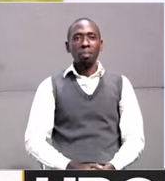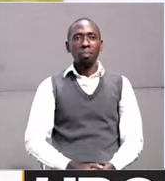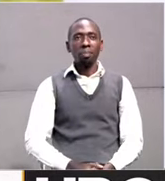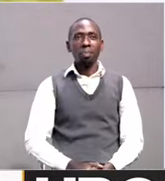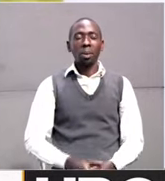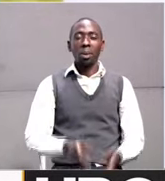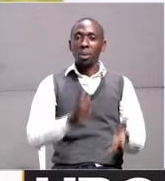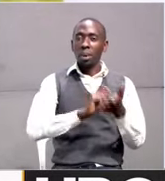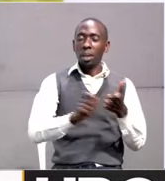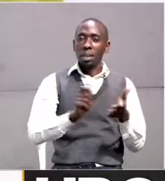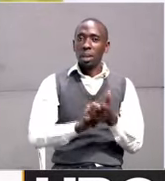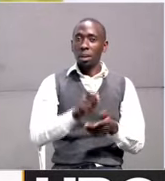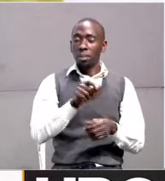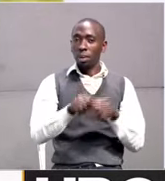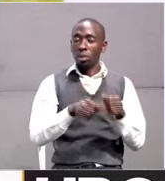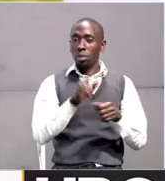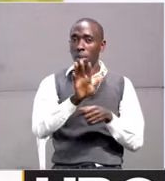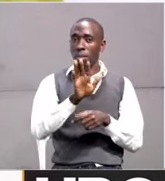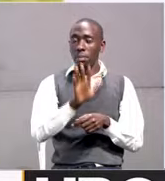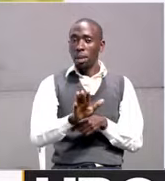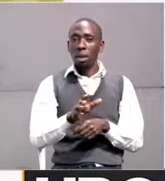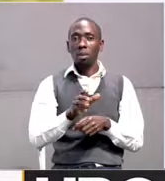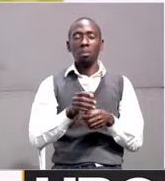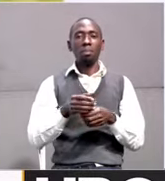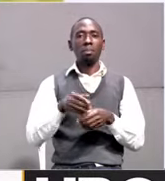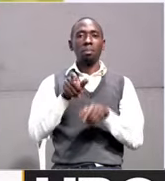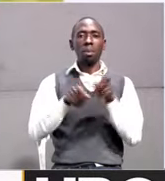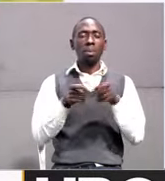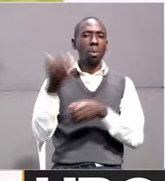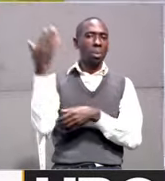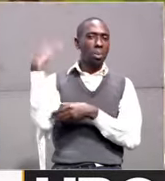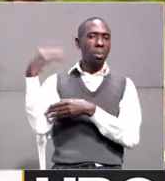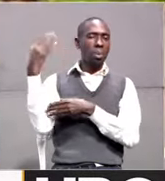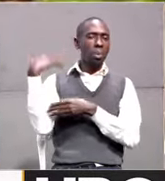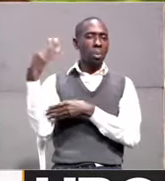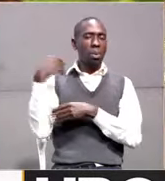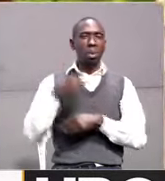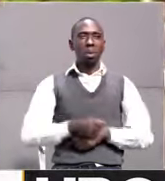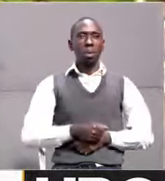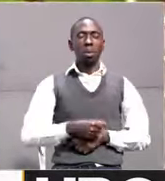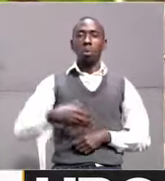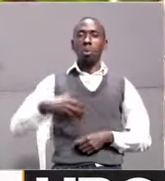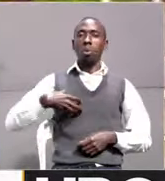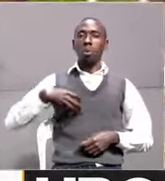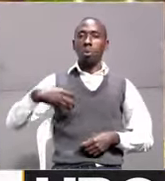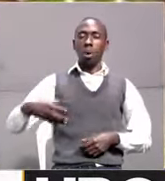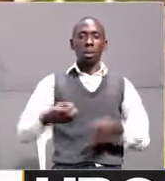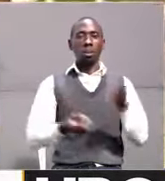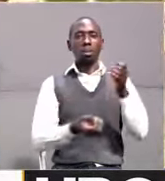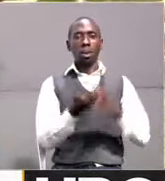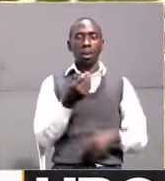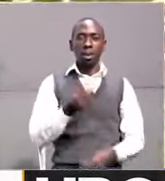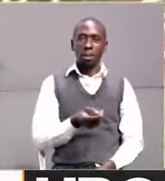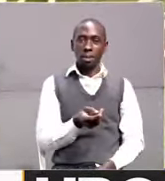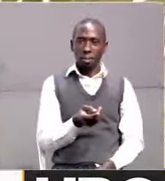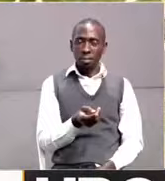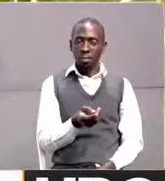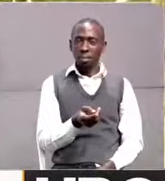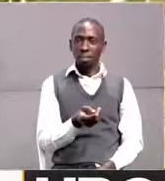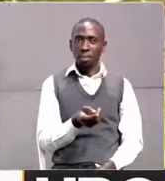about your ancestors, wealth creators.